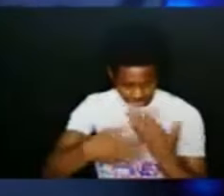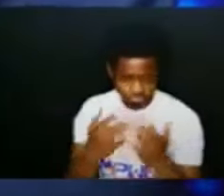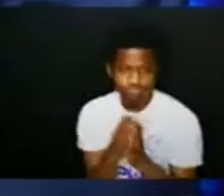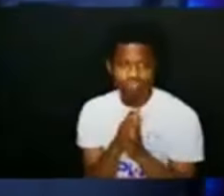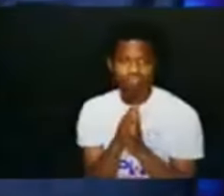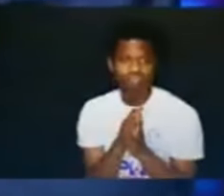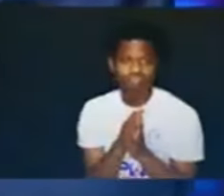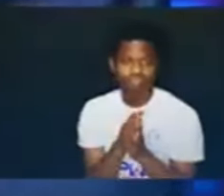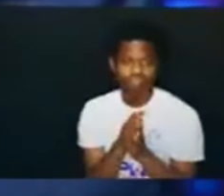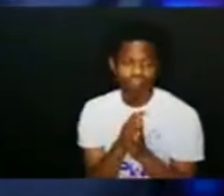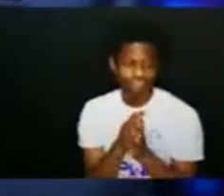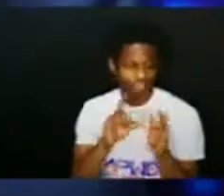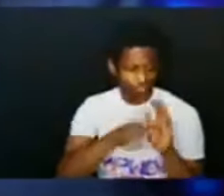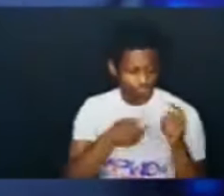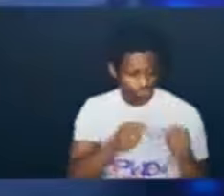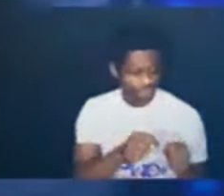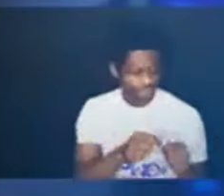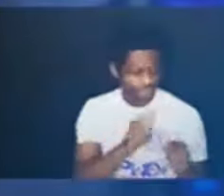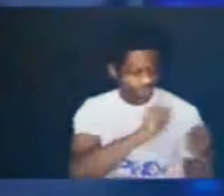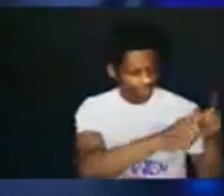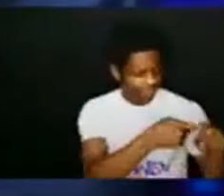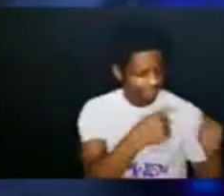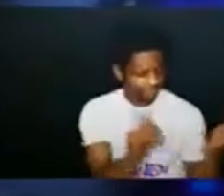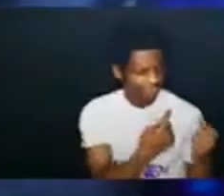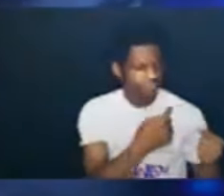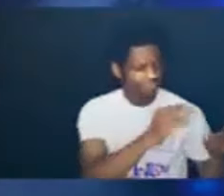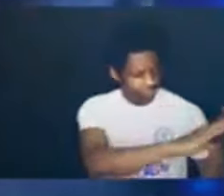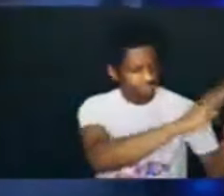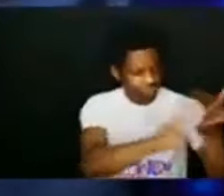As we forgive one another. So that